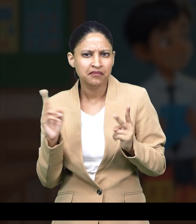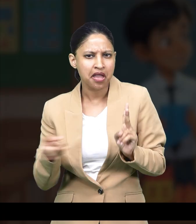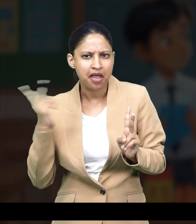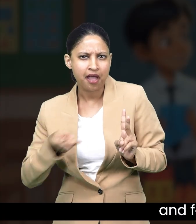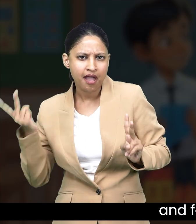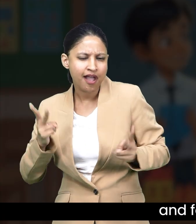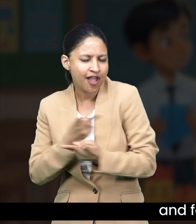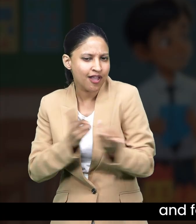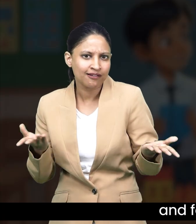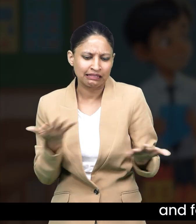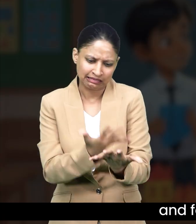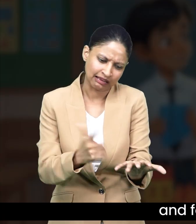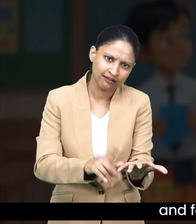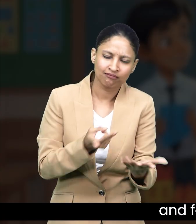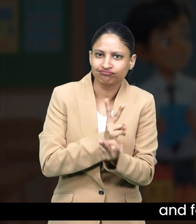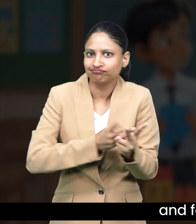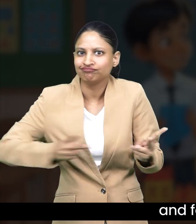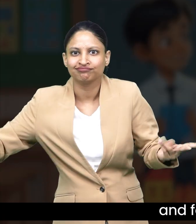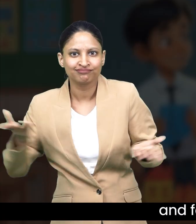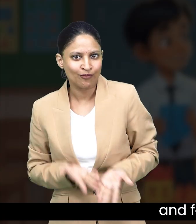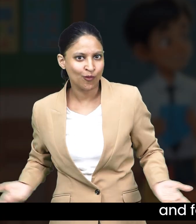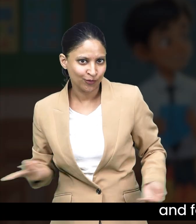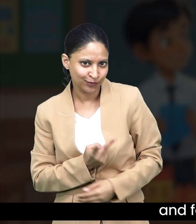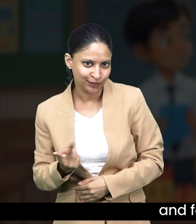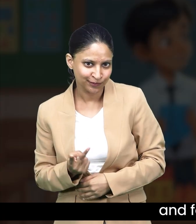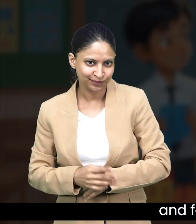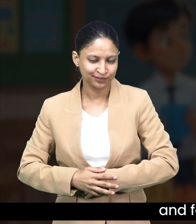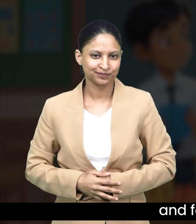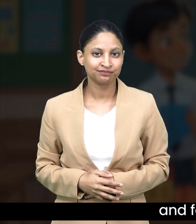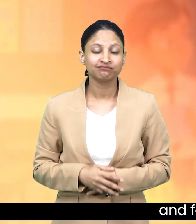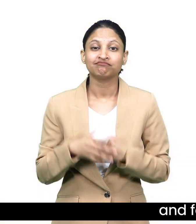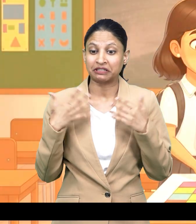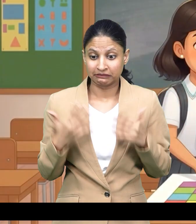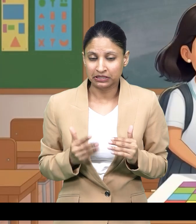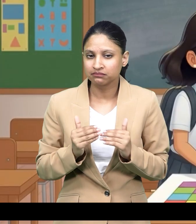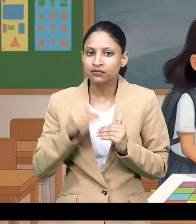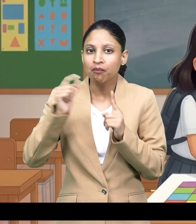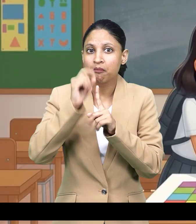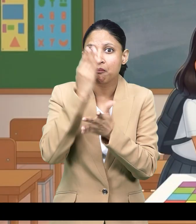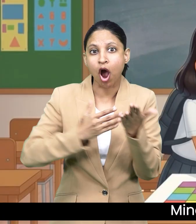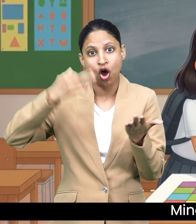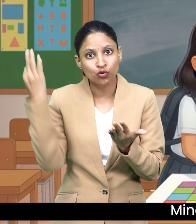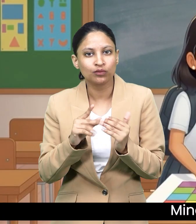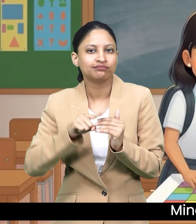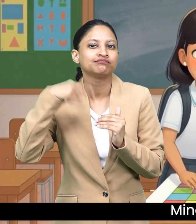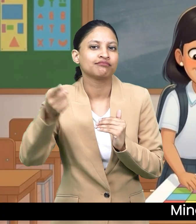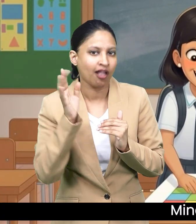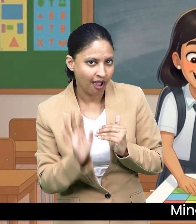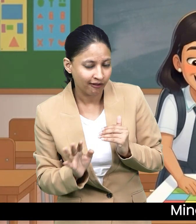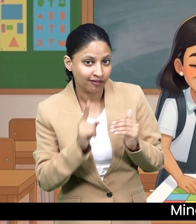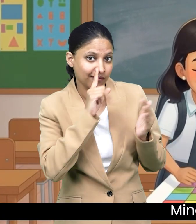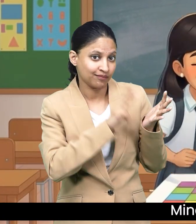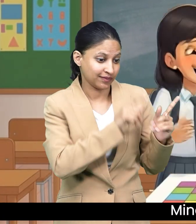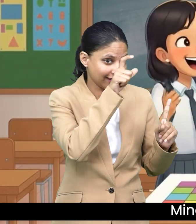and cut and folded paper into fun designs. In the next part, Mina and